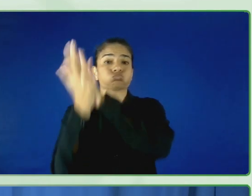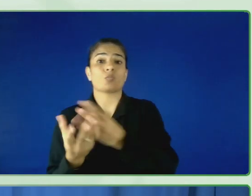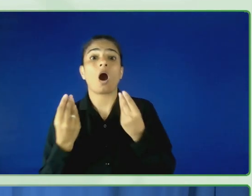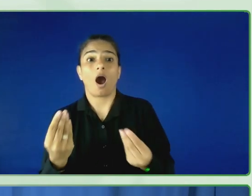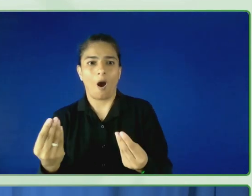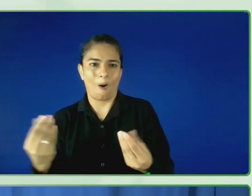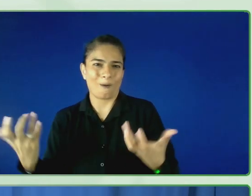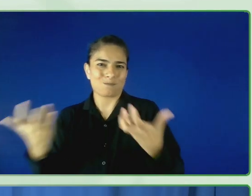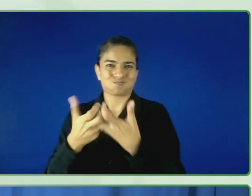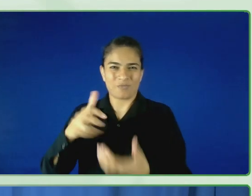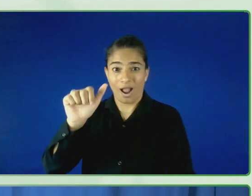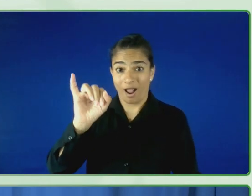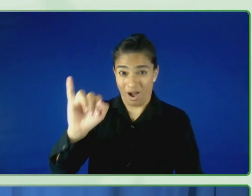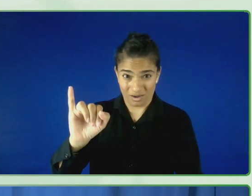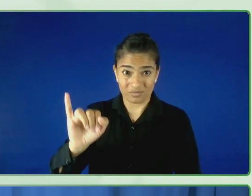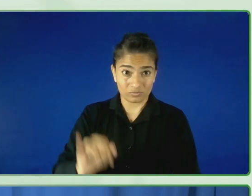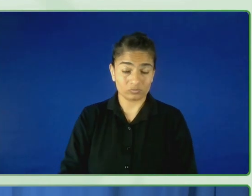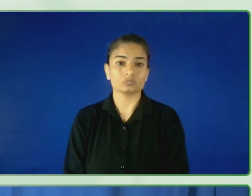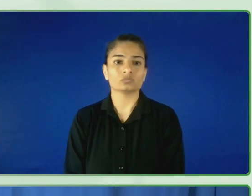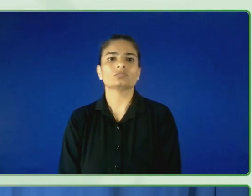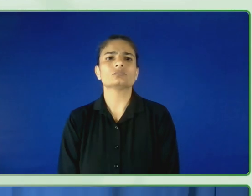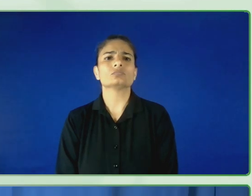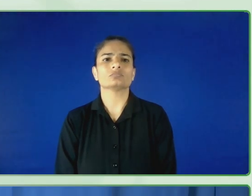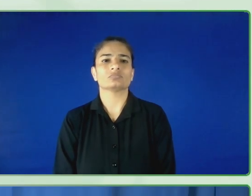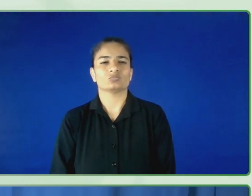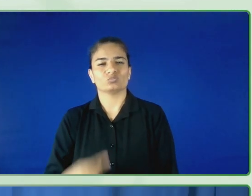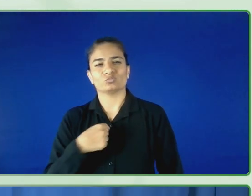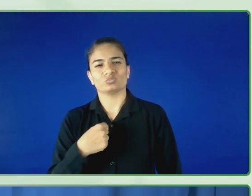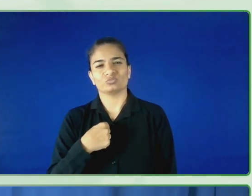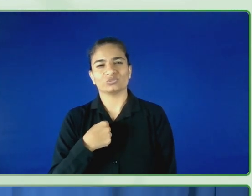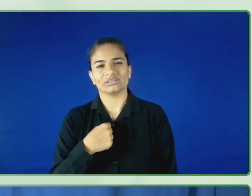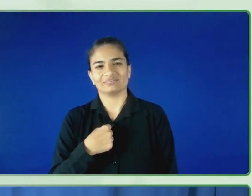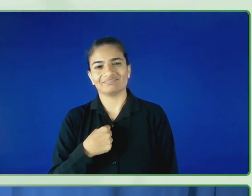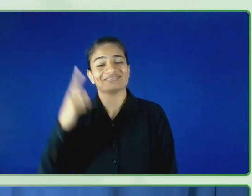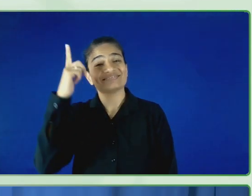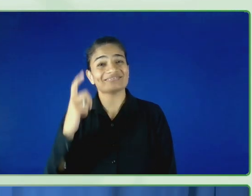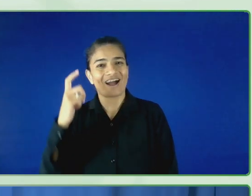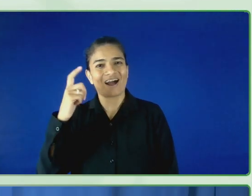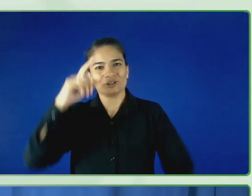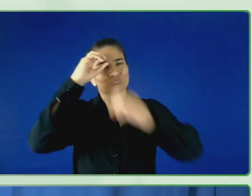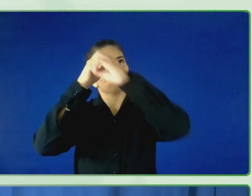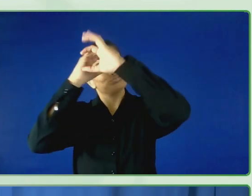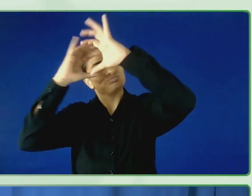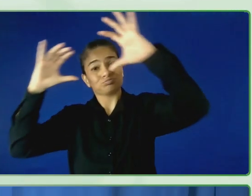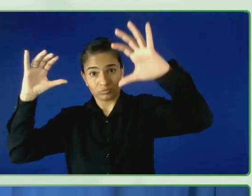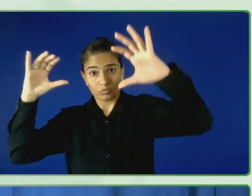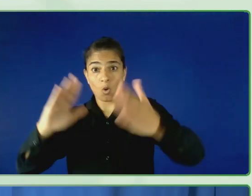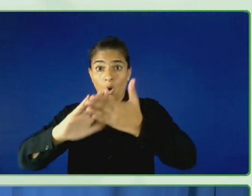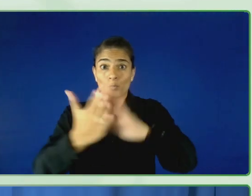We began with a dream, connecting deaf community through human interpretations made